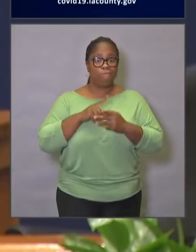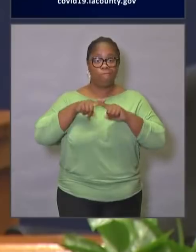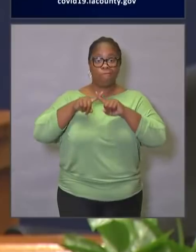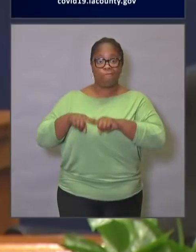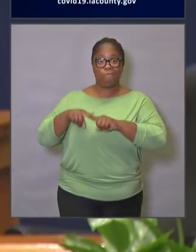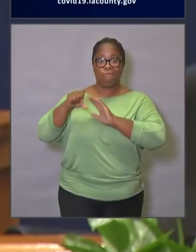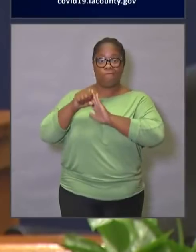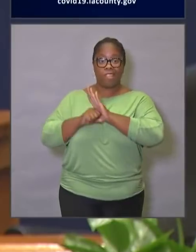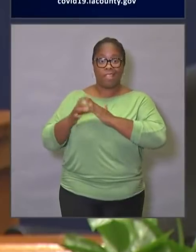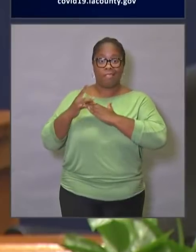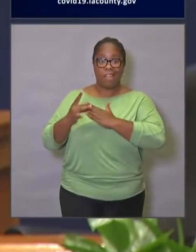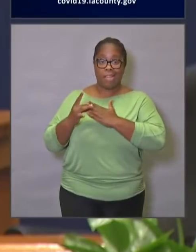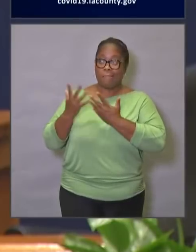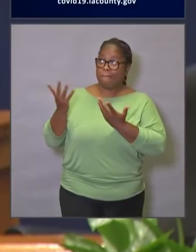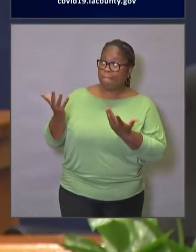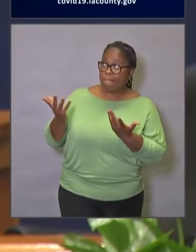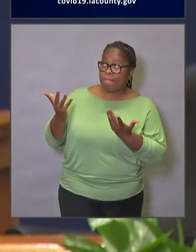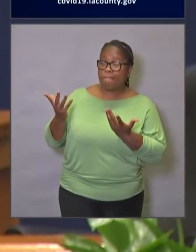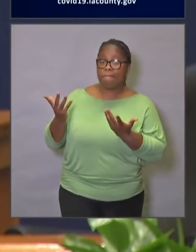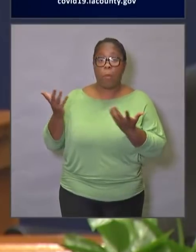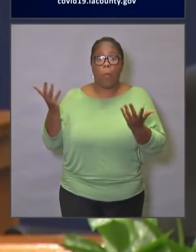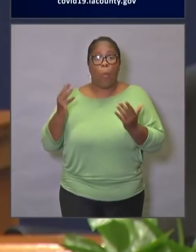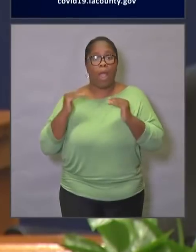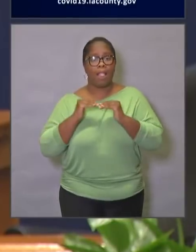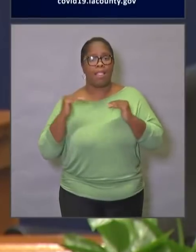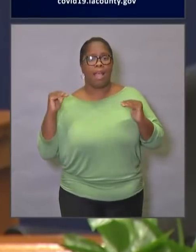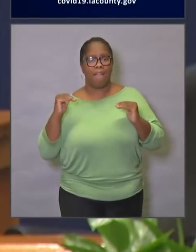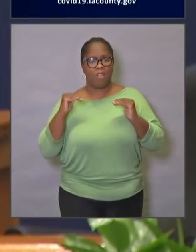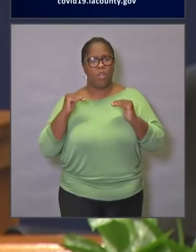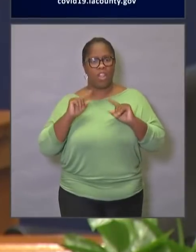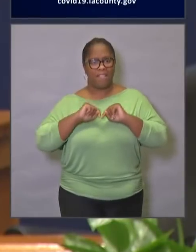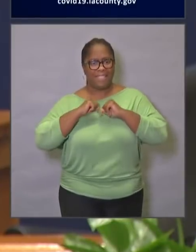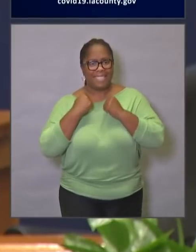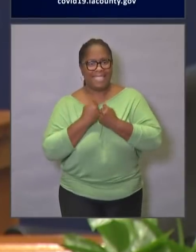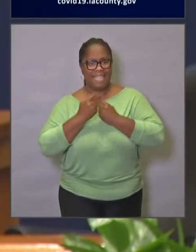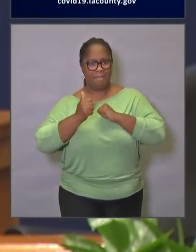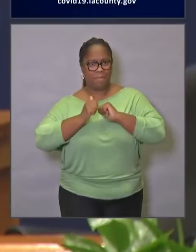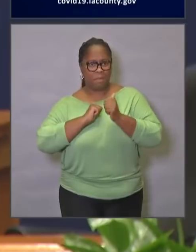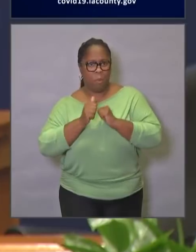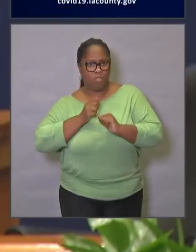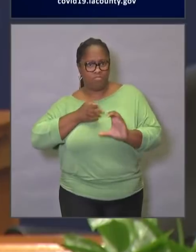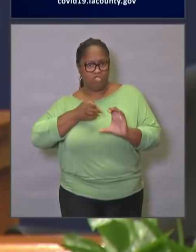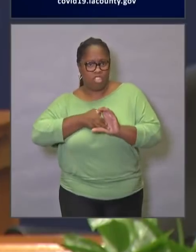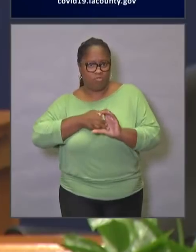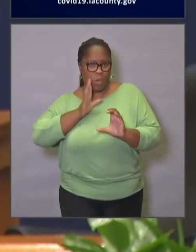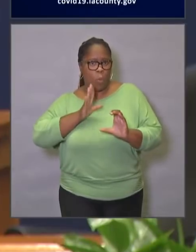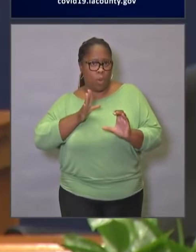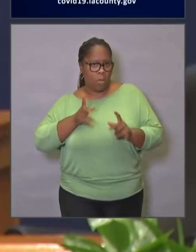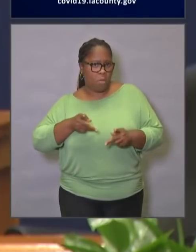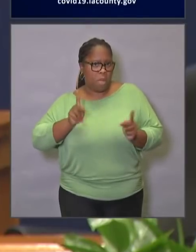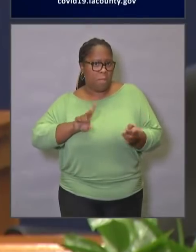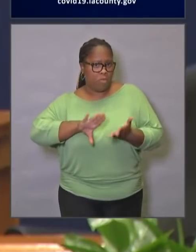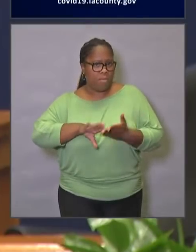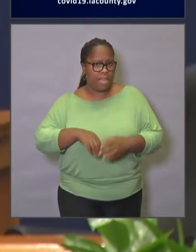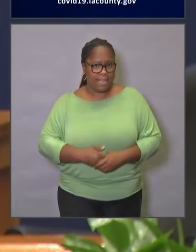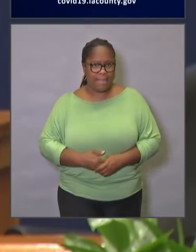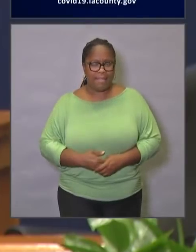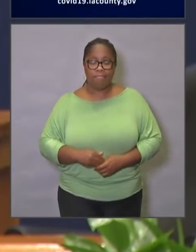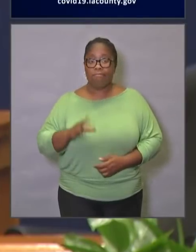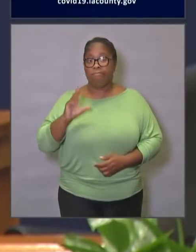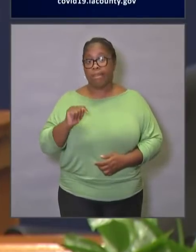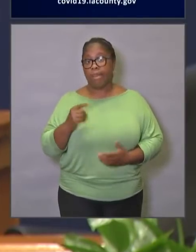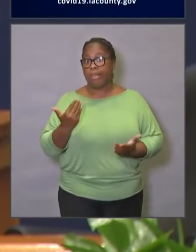what level of team sports participation will they allow in the coming months. But again, we are going to